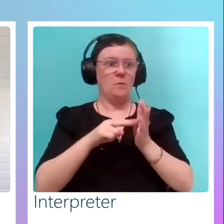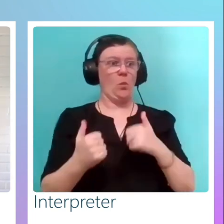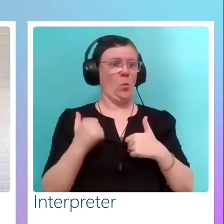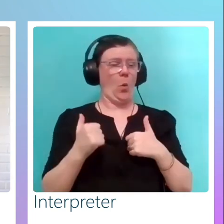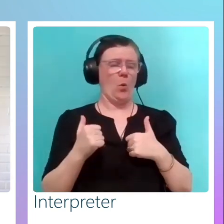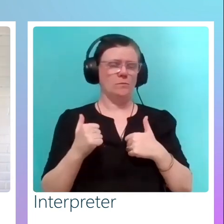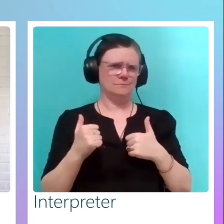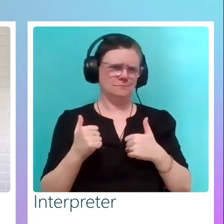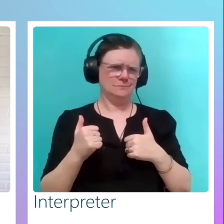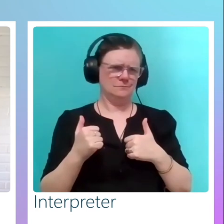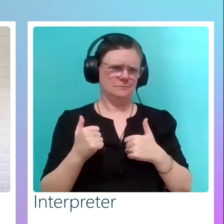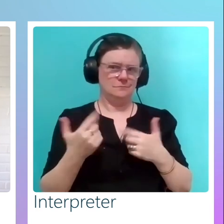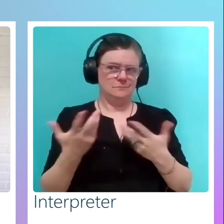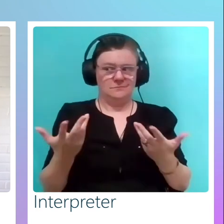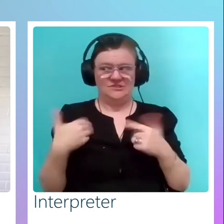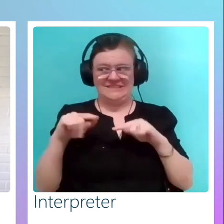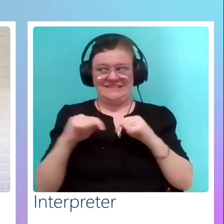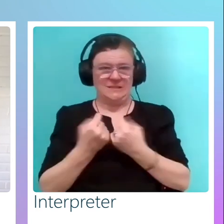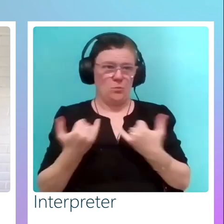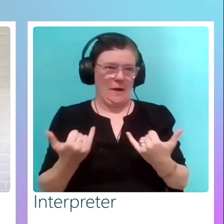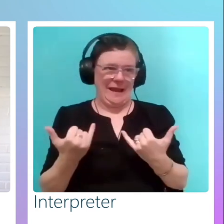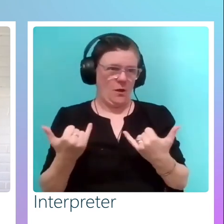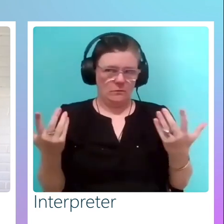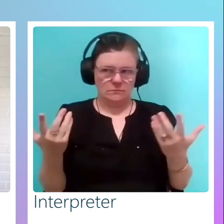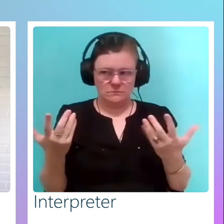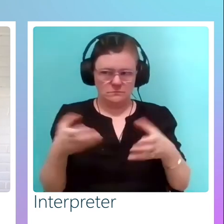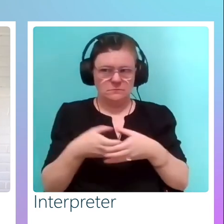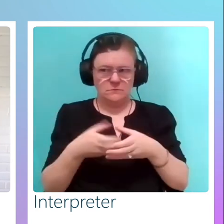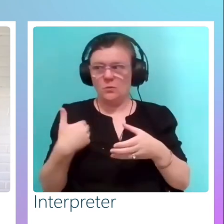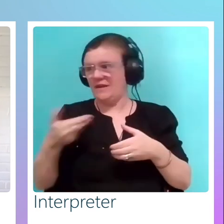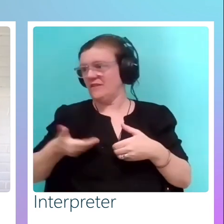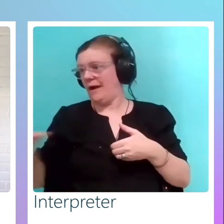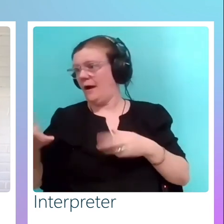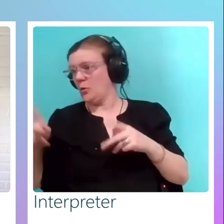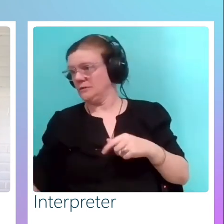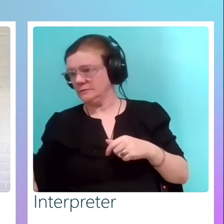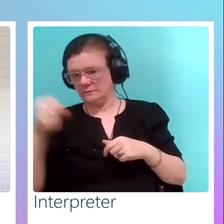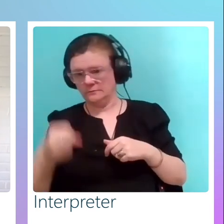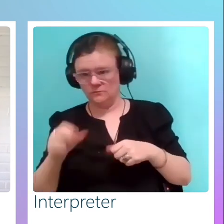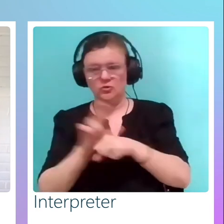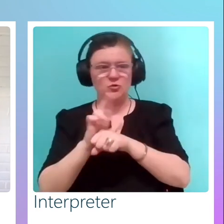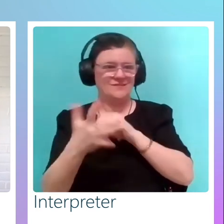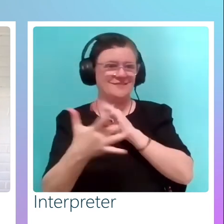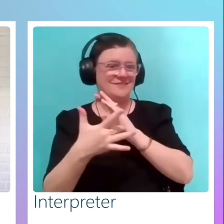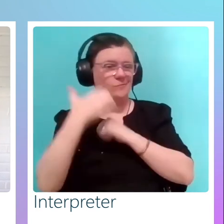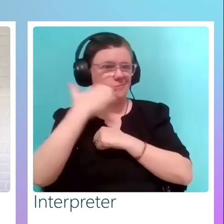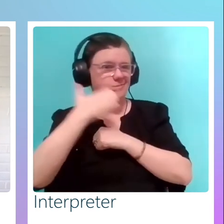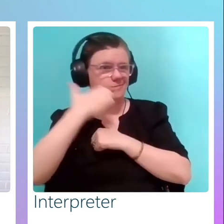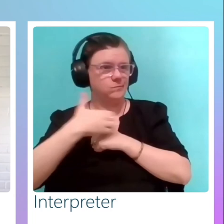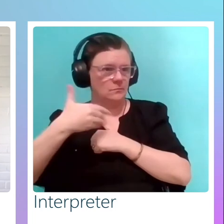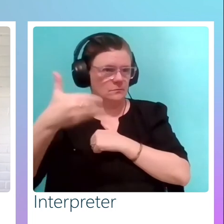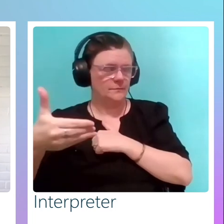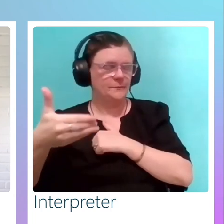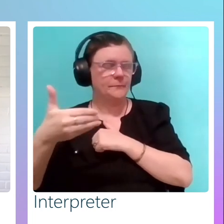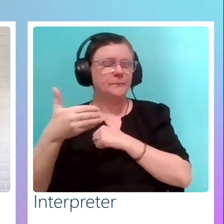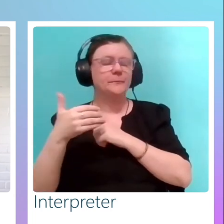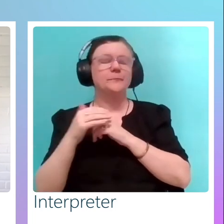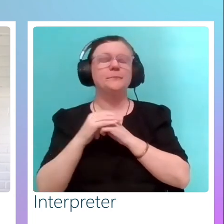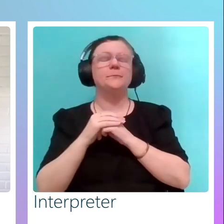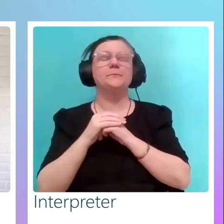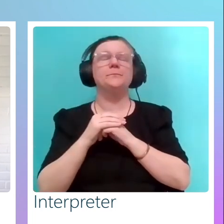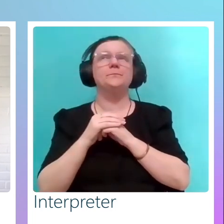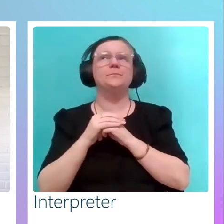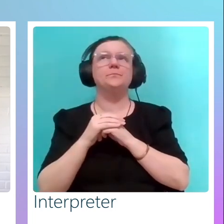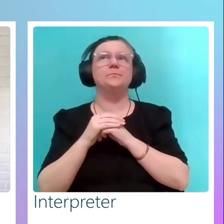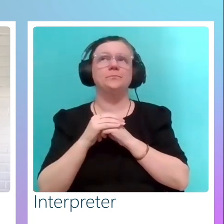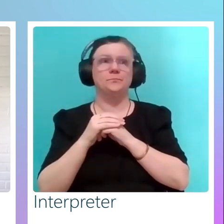just the people we've got in the team currently. We'd happily take on someone in the team who used assistive technologies on a regular basis. We do,